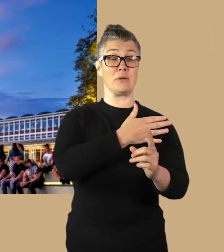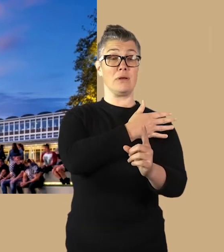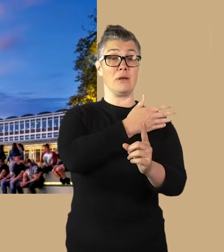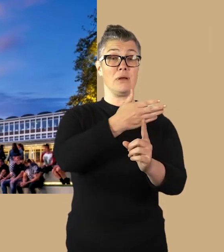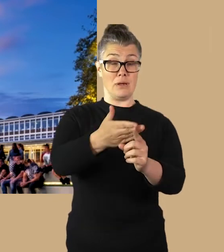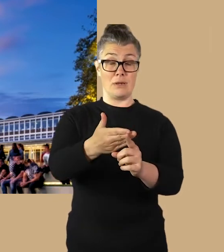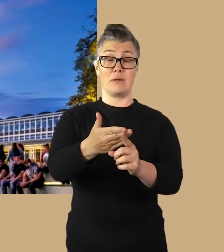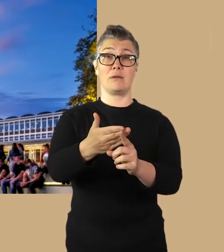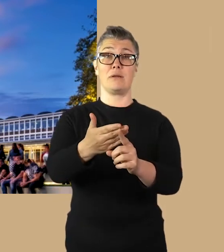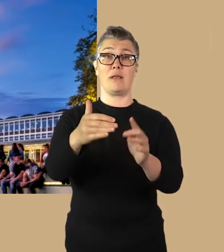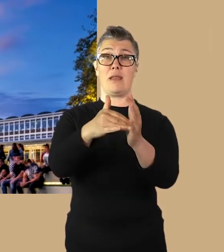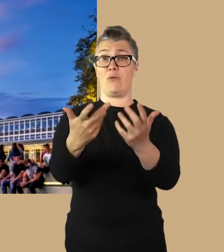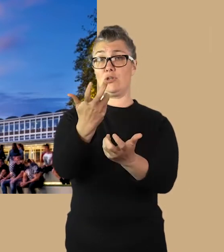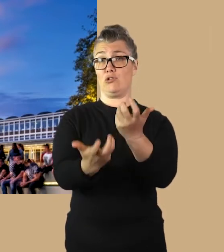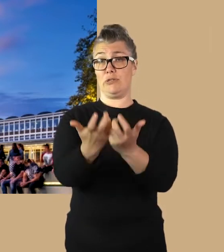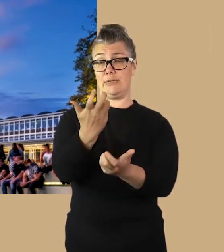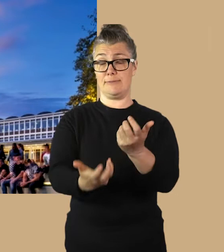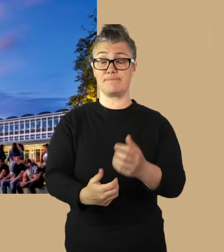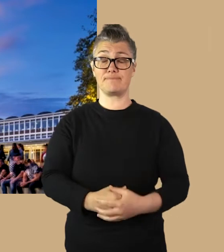education so far.